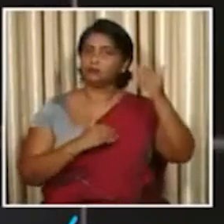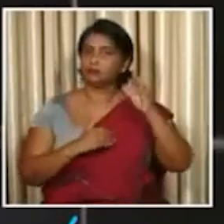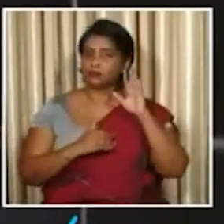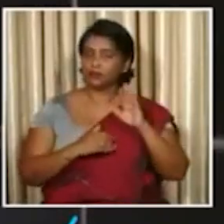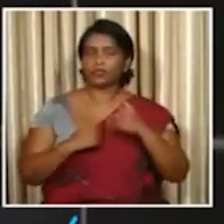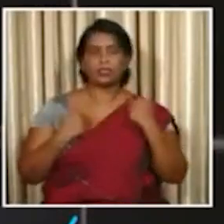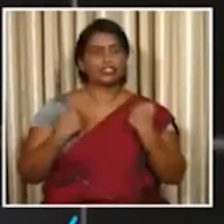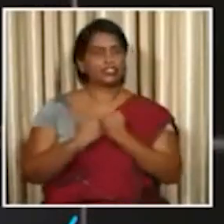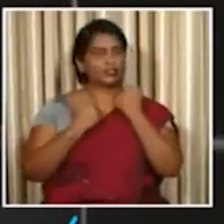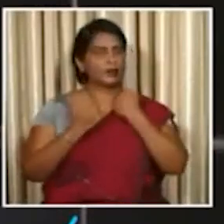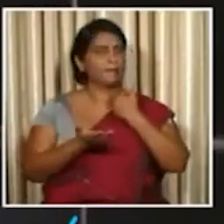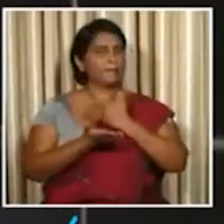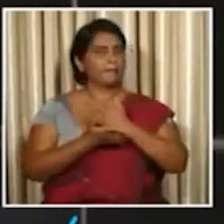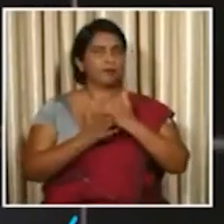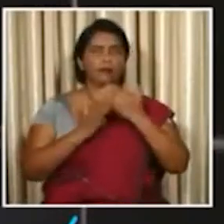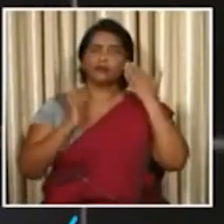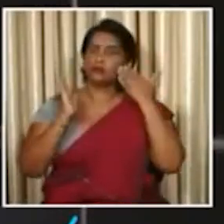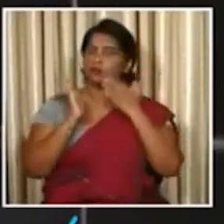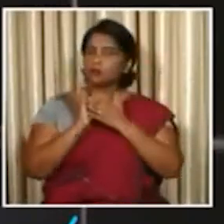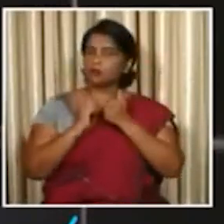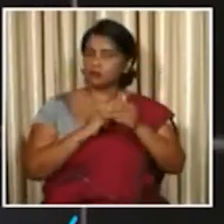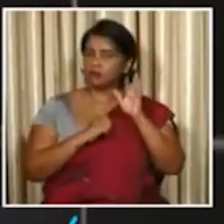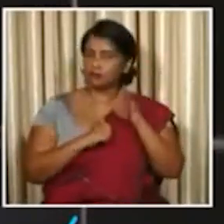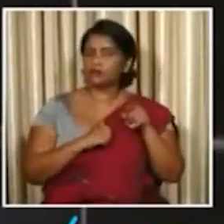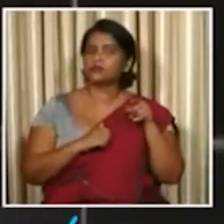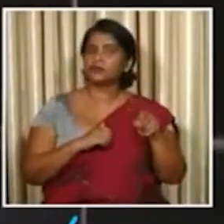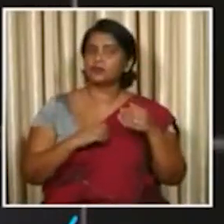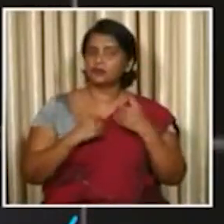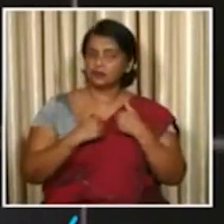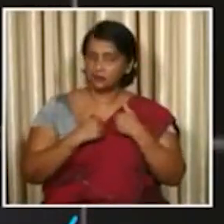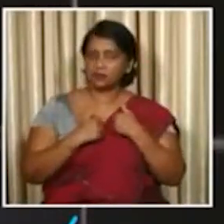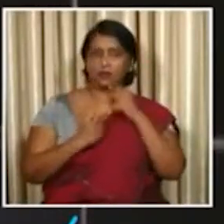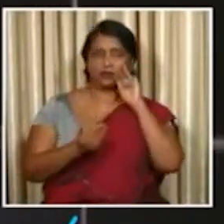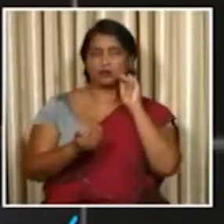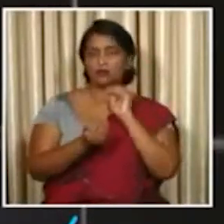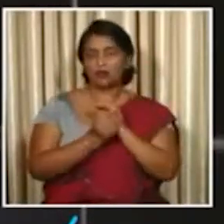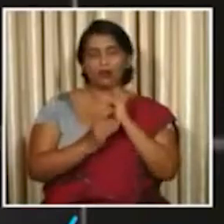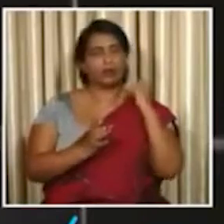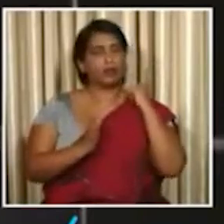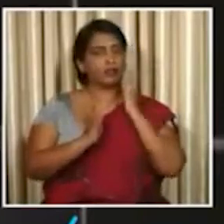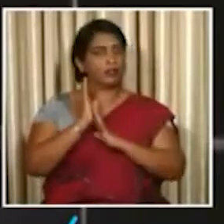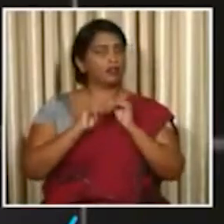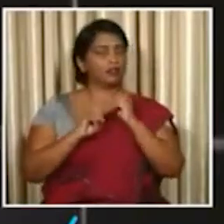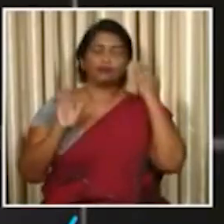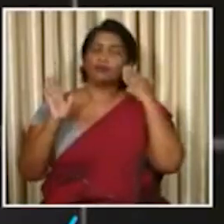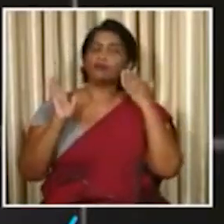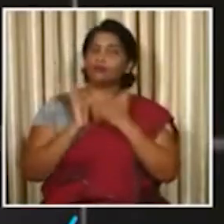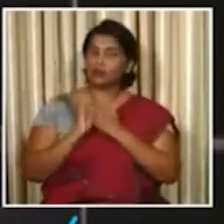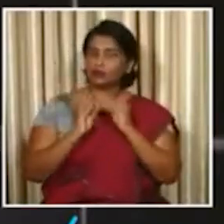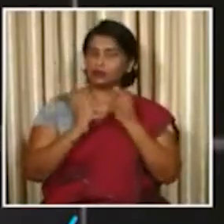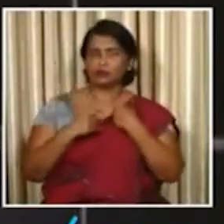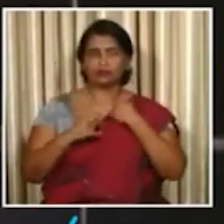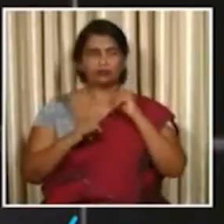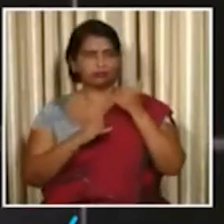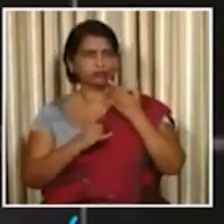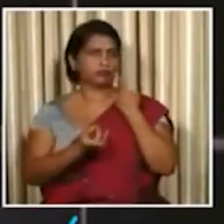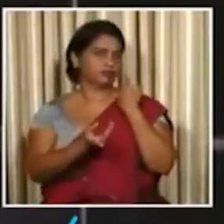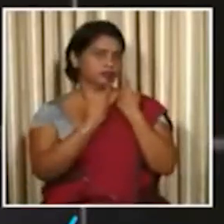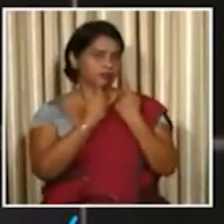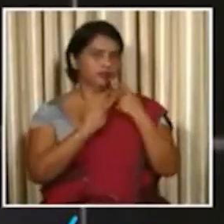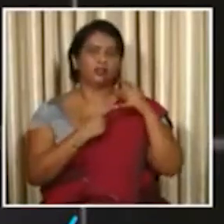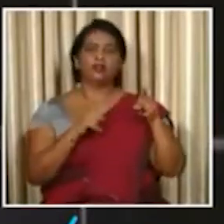should dispassionately do an assessment of its national and international security interests and concerns and get its priorities